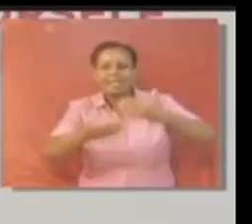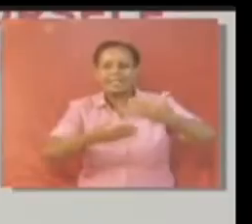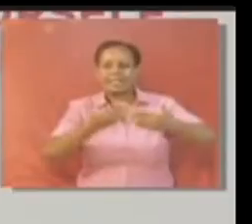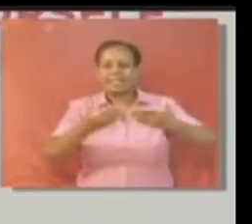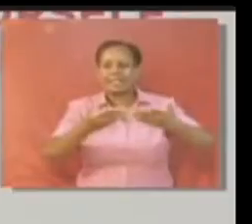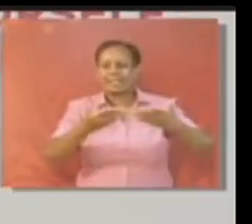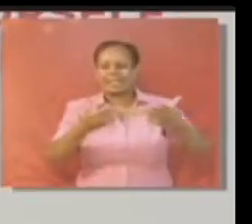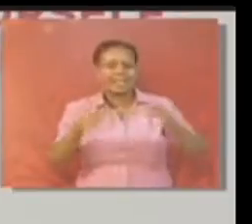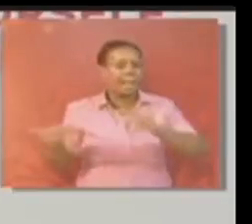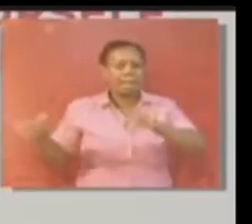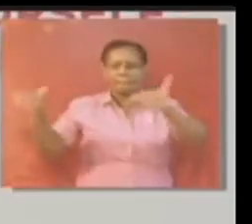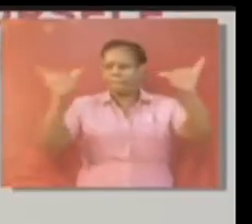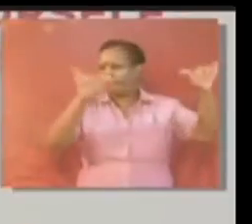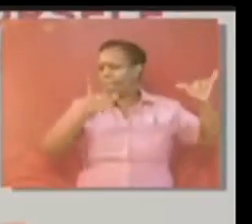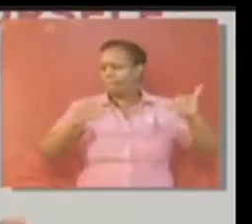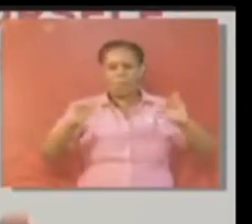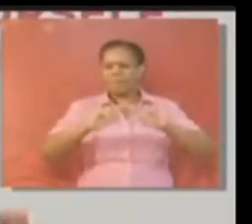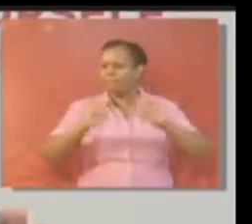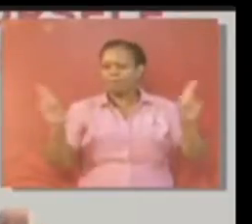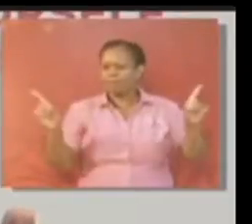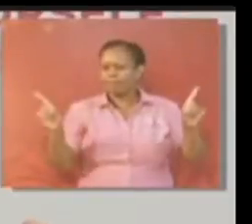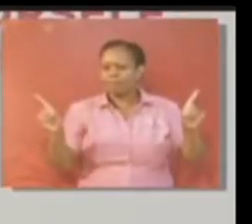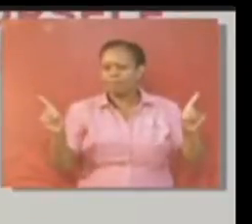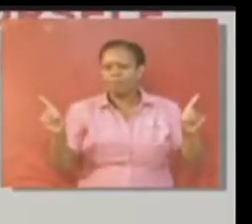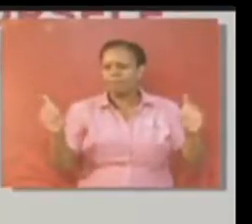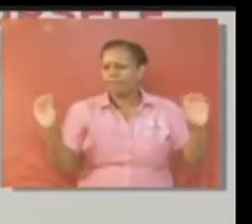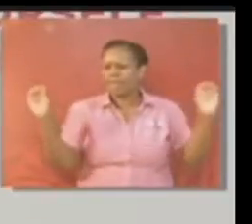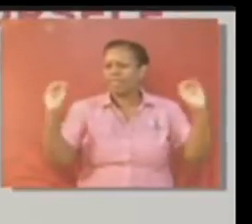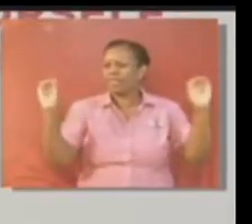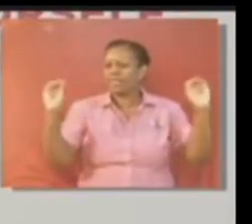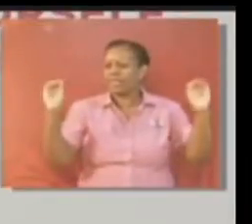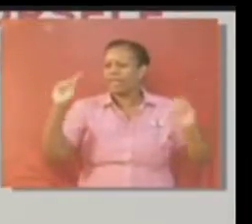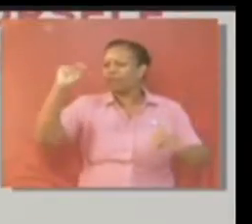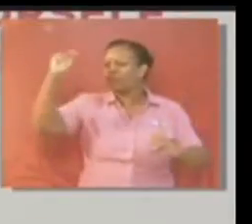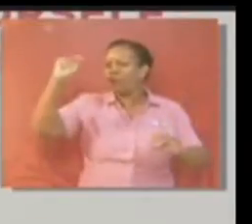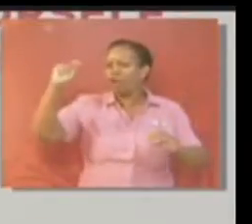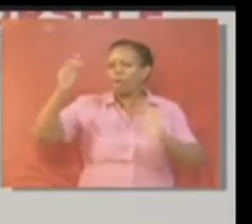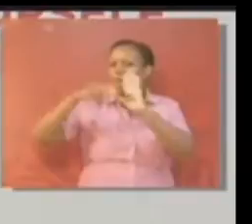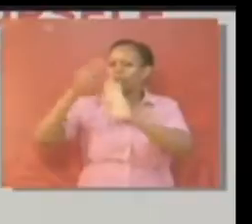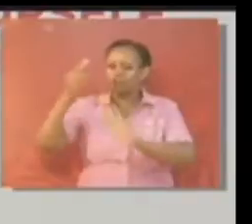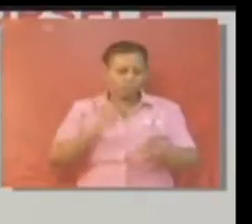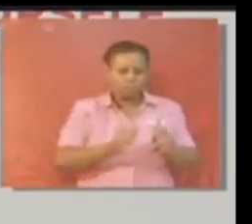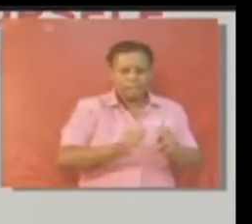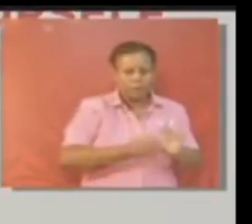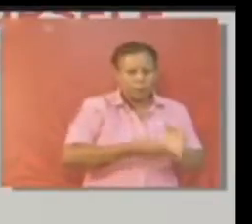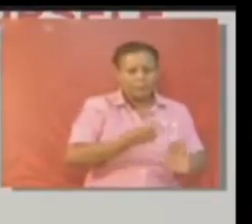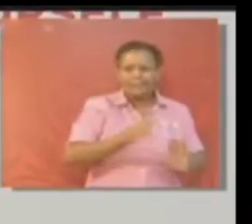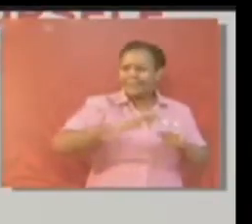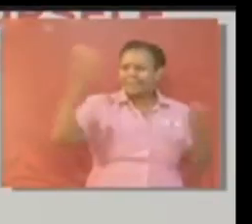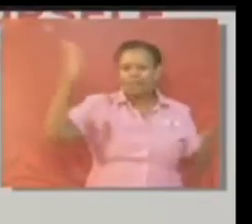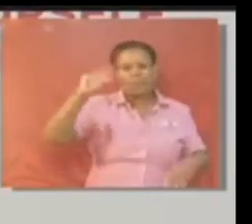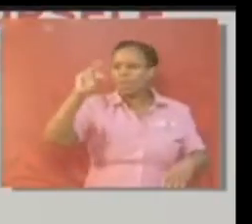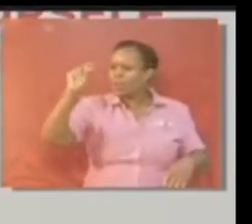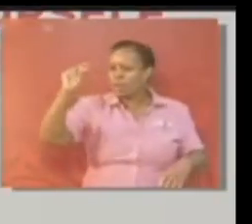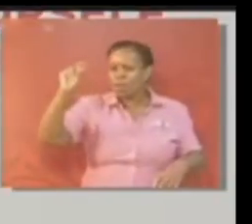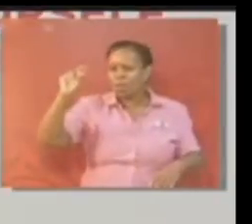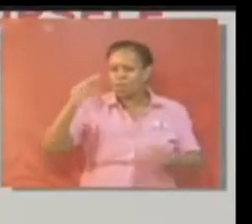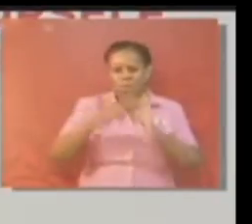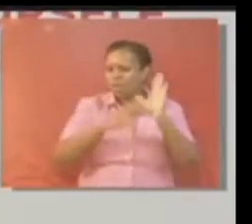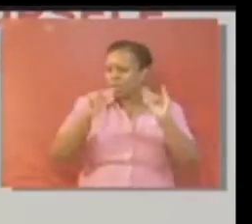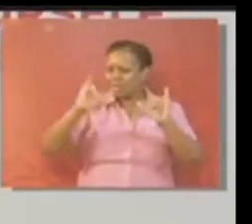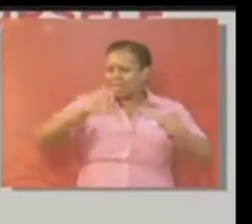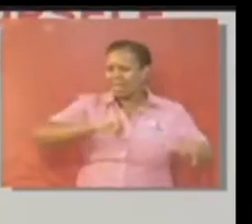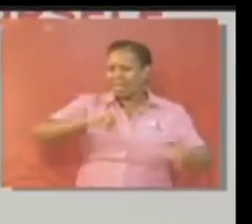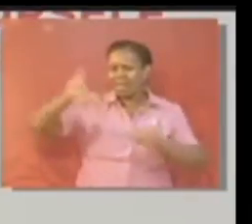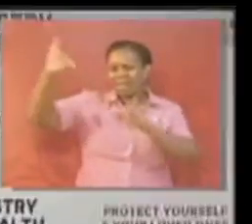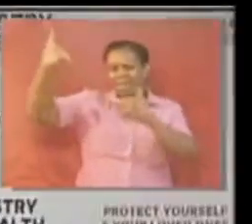Trinidad hotels. We sent out guidelines for the whole hotel and hospitality industry. So that went